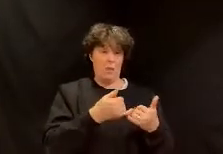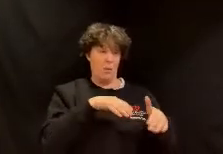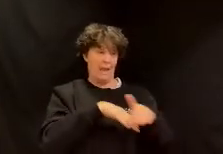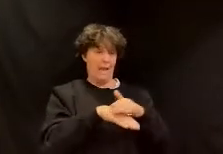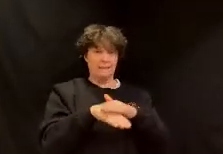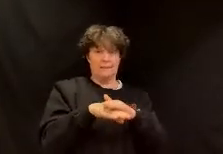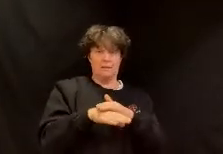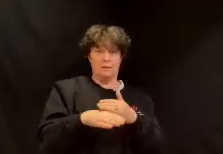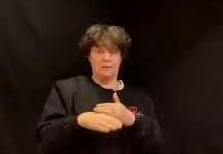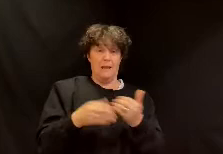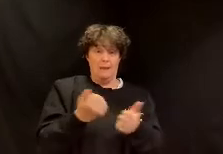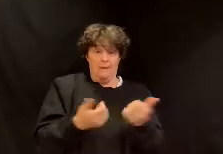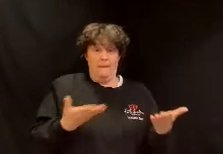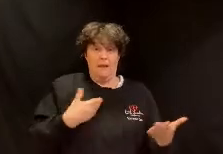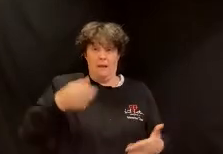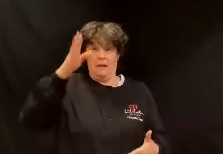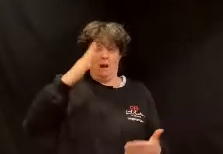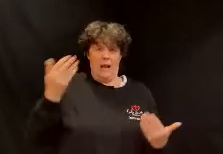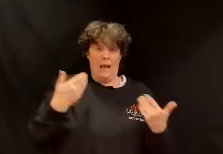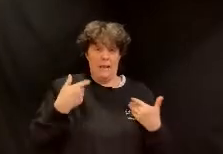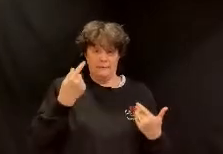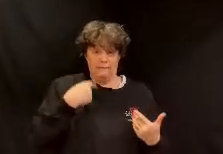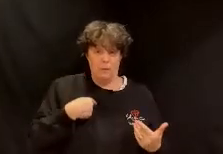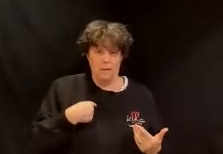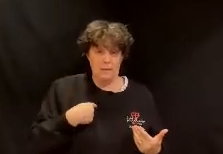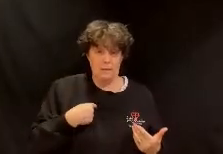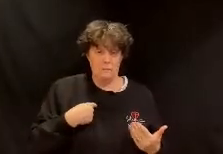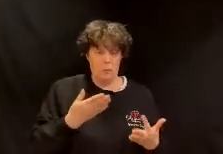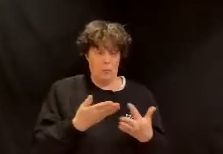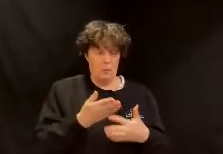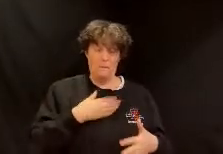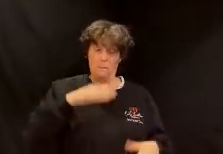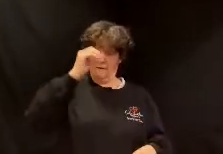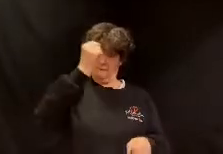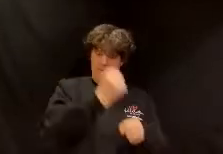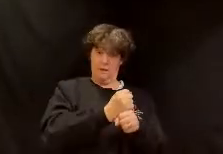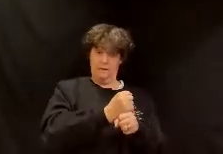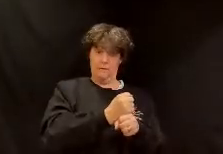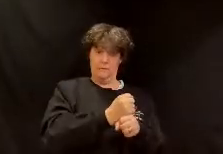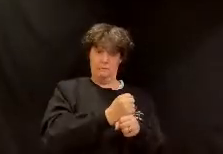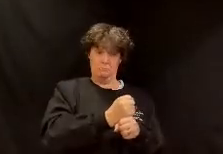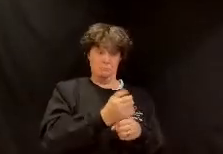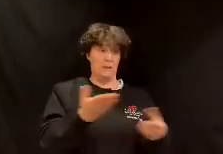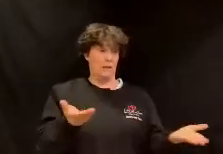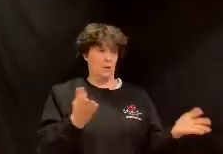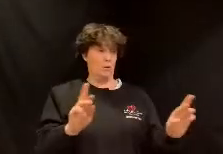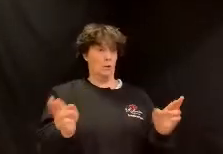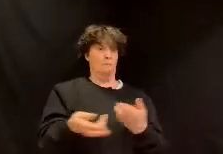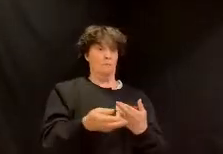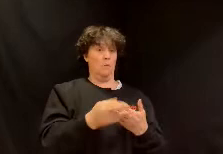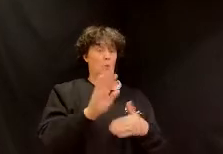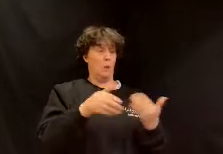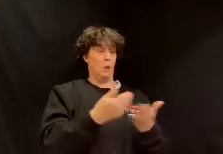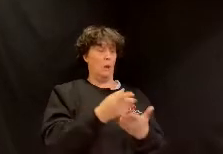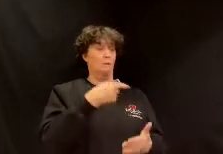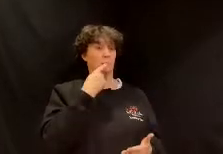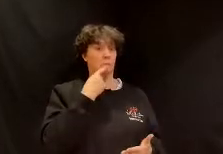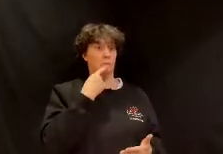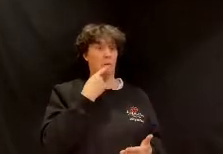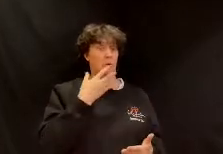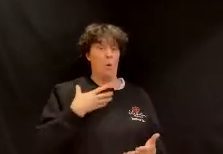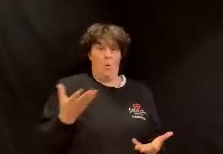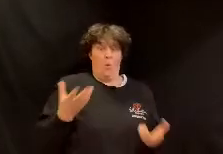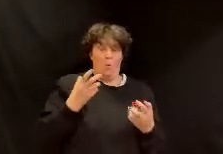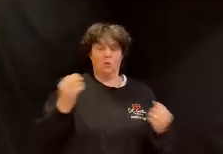for me is through my faith. Now, in this room, we would all say we would want to have stronger